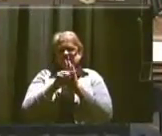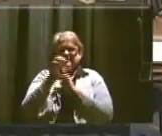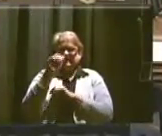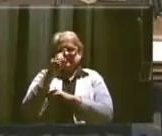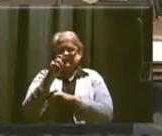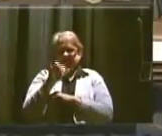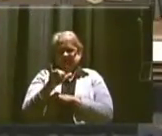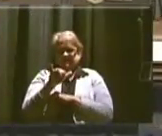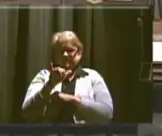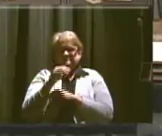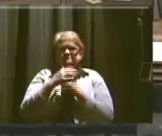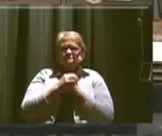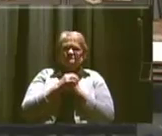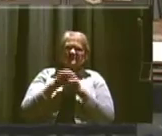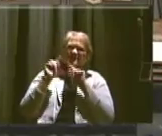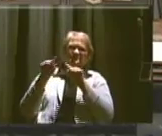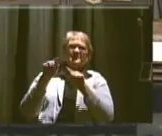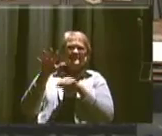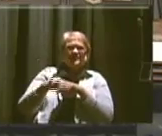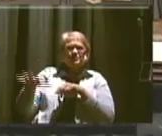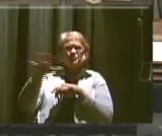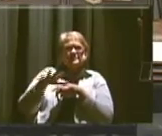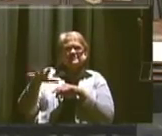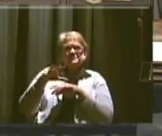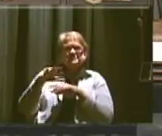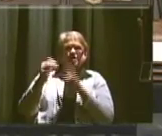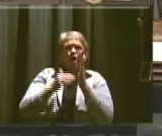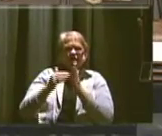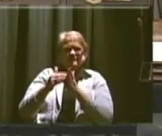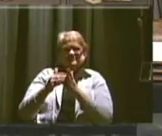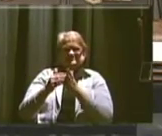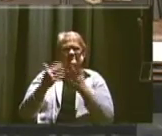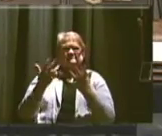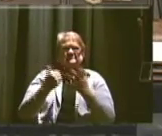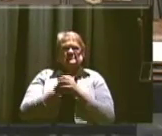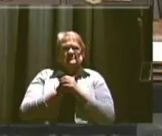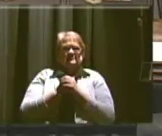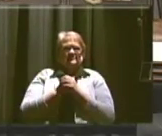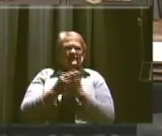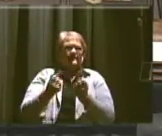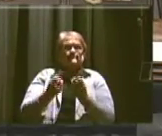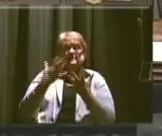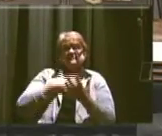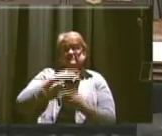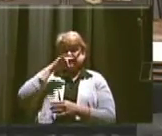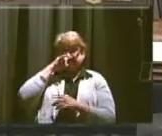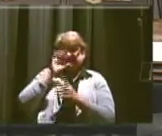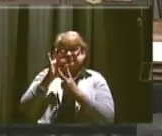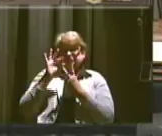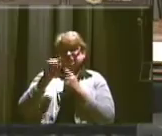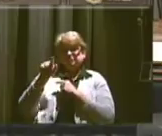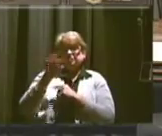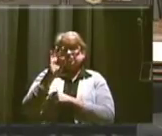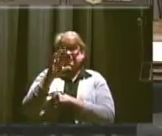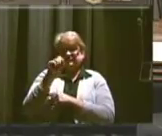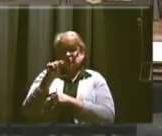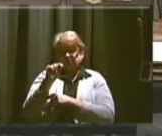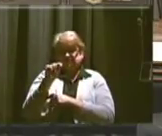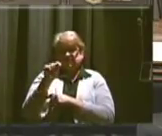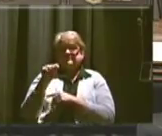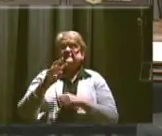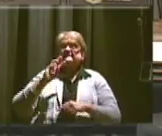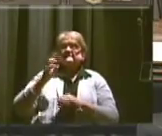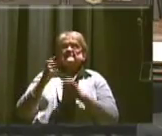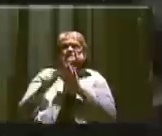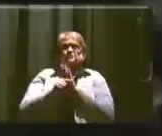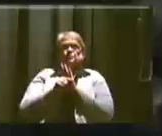that way so much anyway, and a lot of my kids choose to go to Frost there. But the sixth